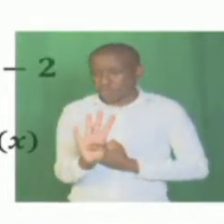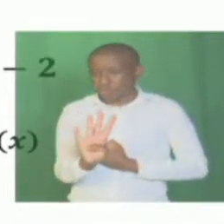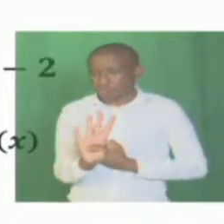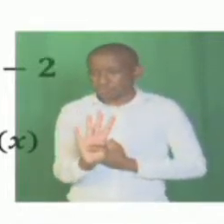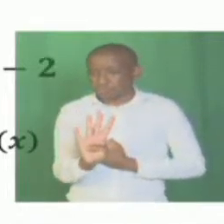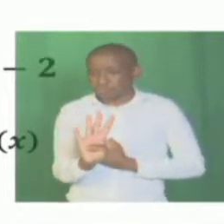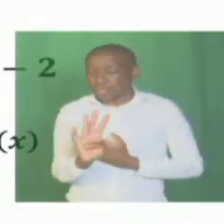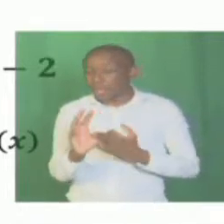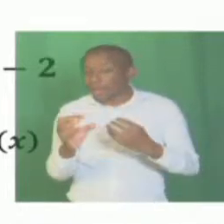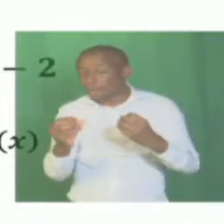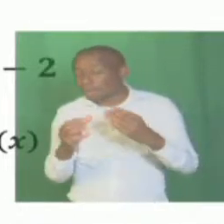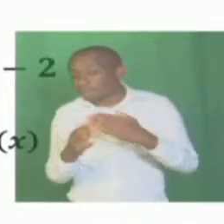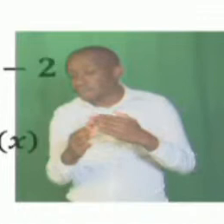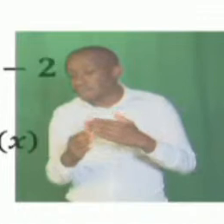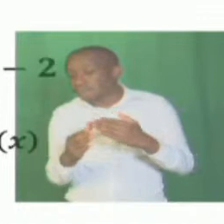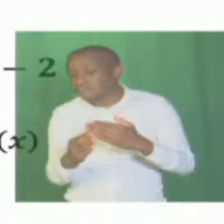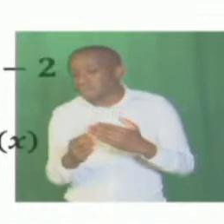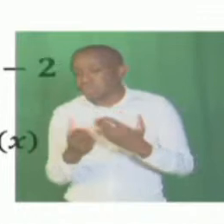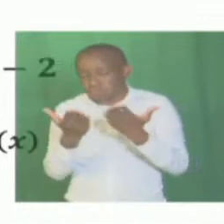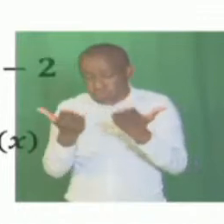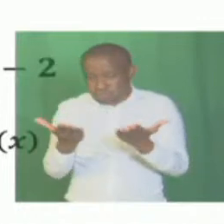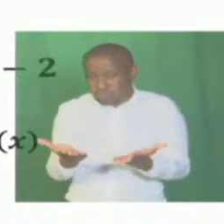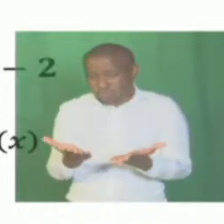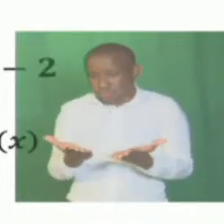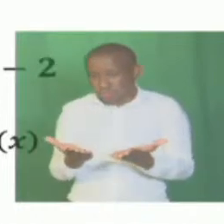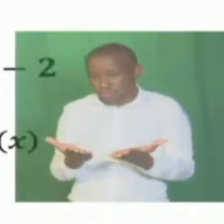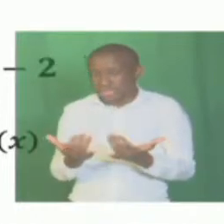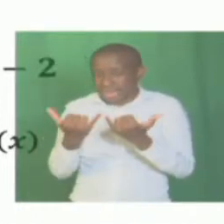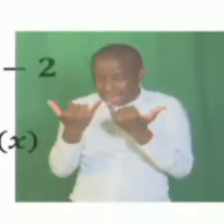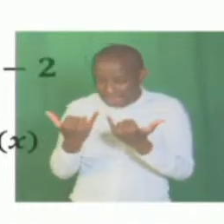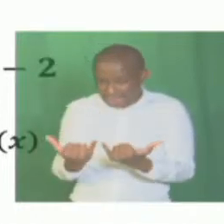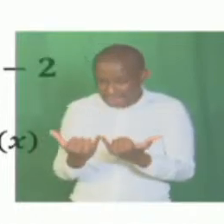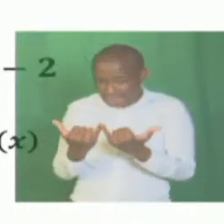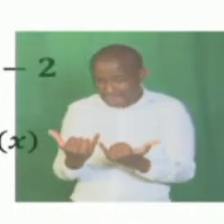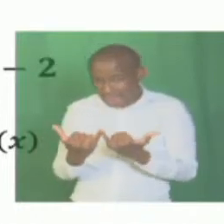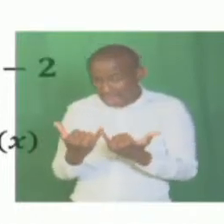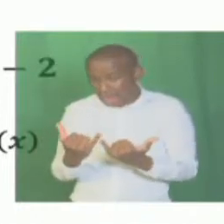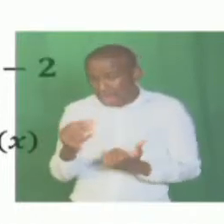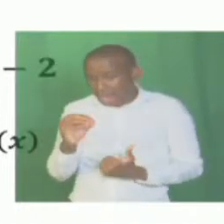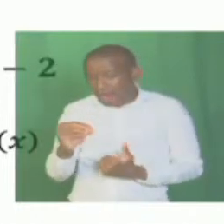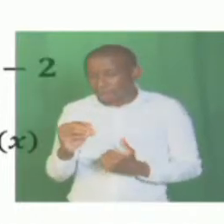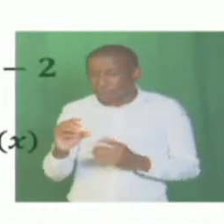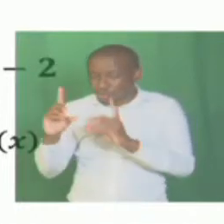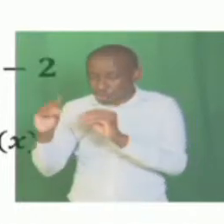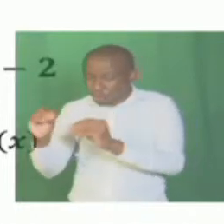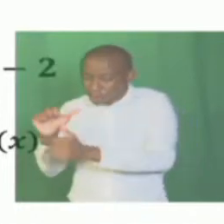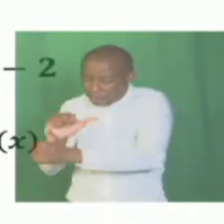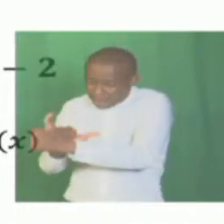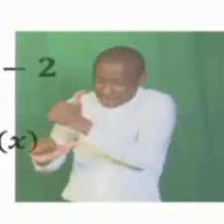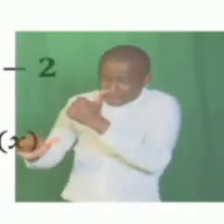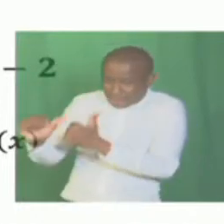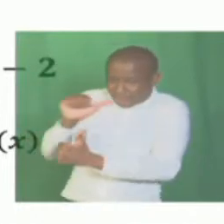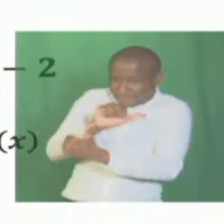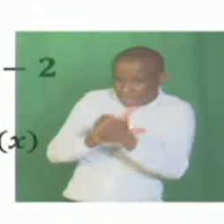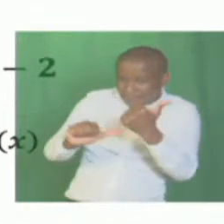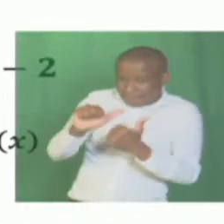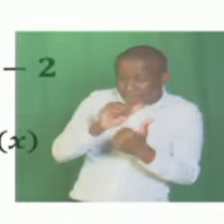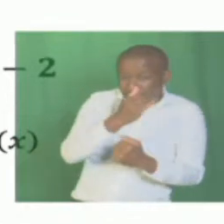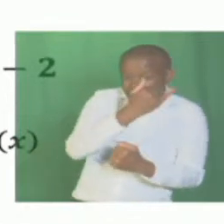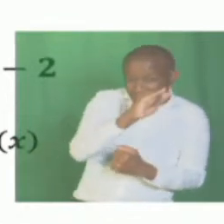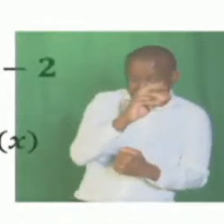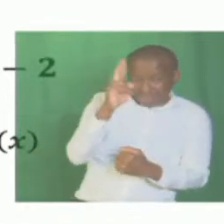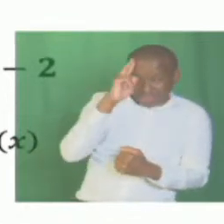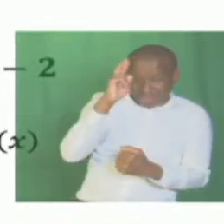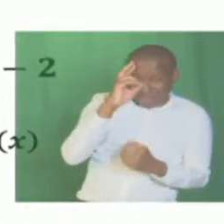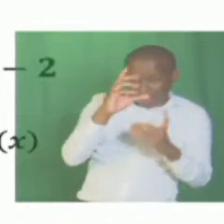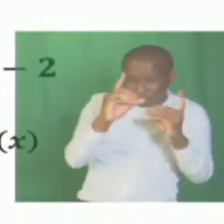4 will then yield us this result. So this is, now we have done the opposite of all the steps. The first step was this one. We